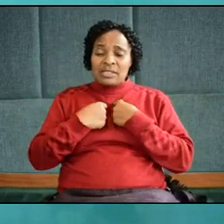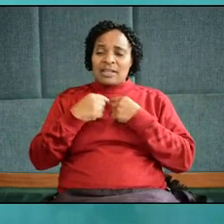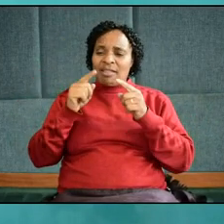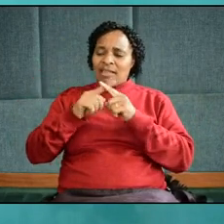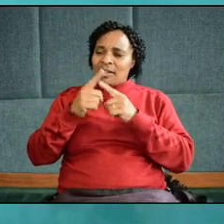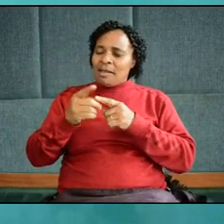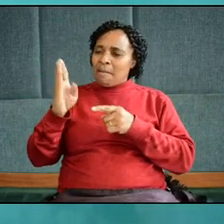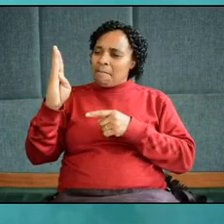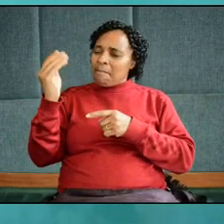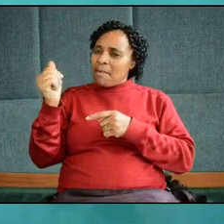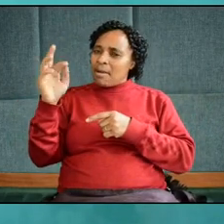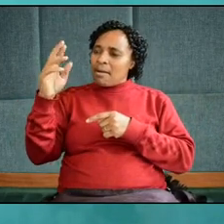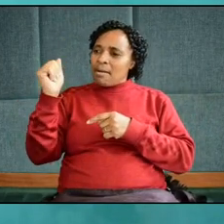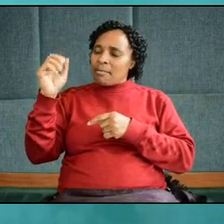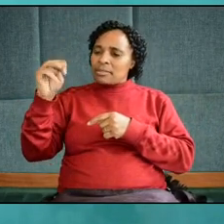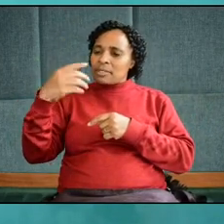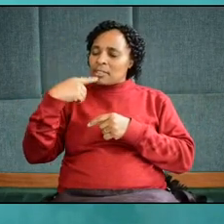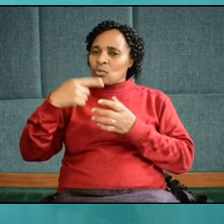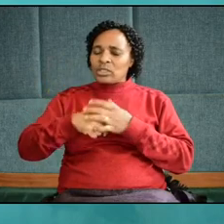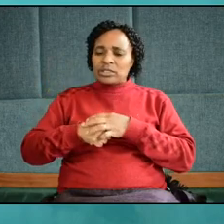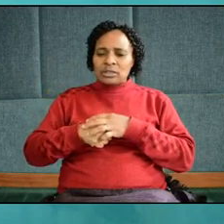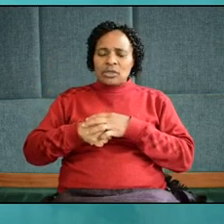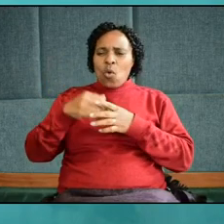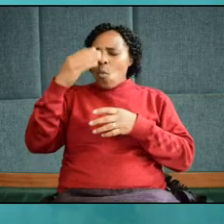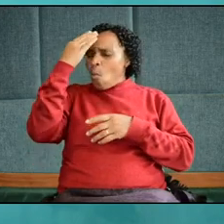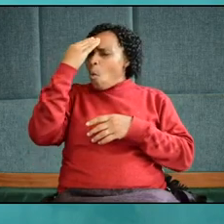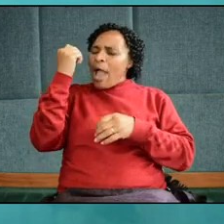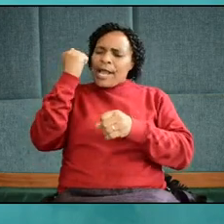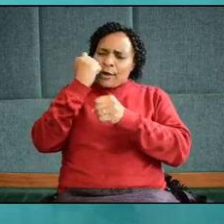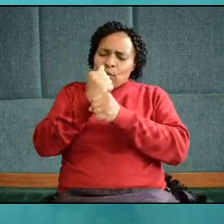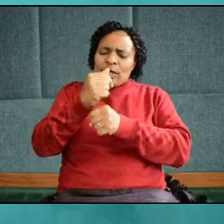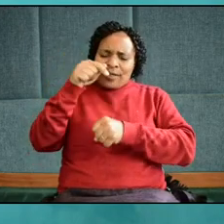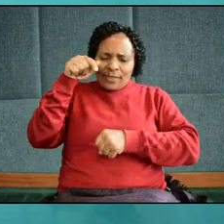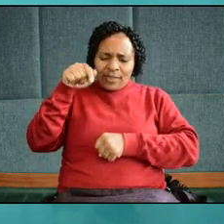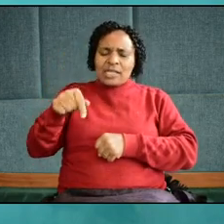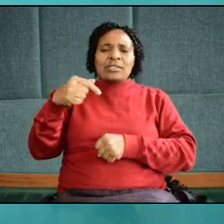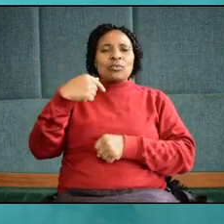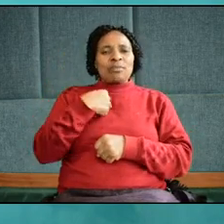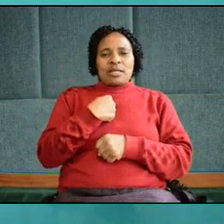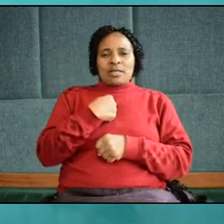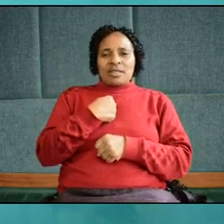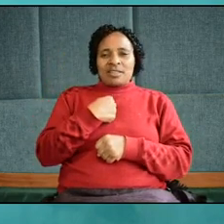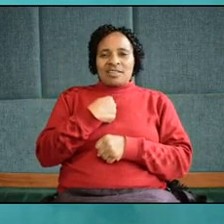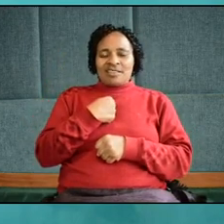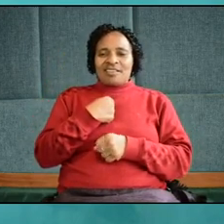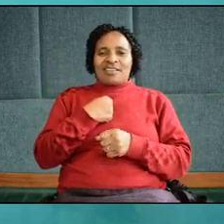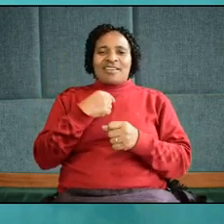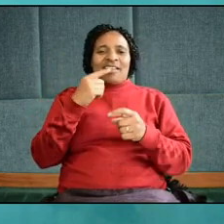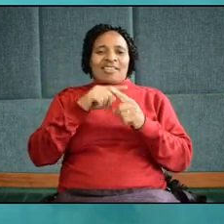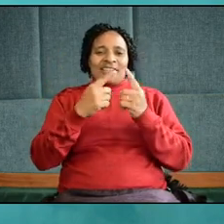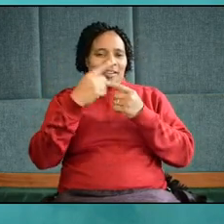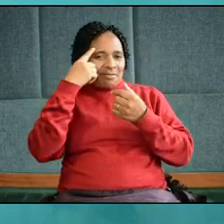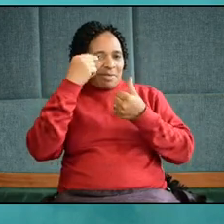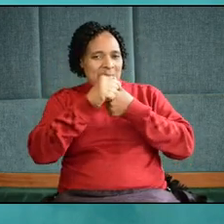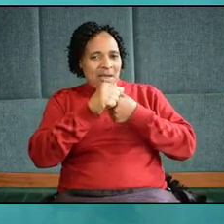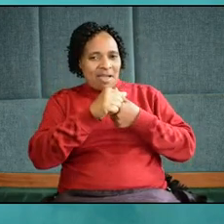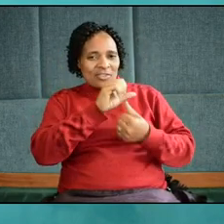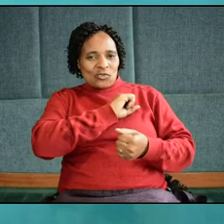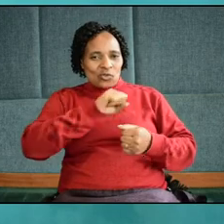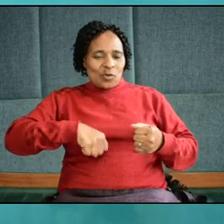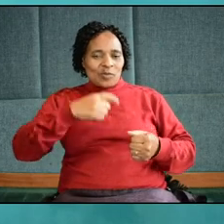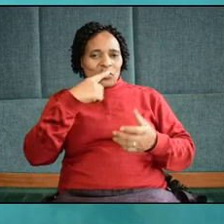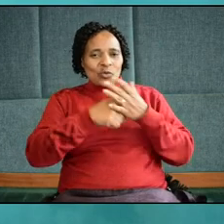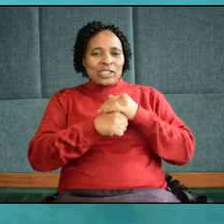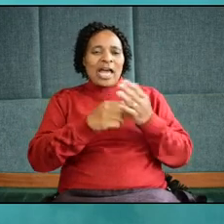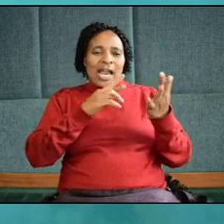no. And then the donkey is like, why then are you doing this unto me? That just reminds me of what Solomon says, that a righteous man